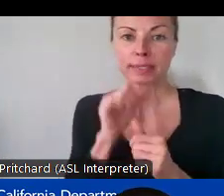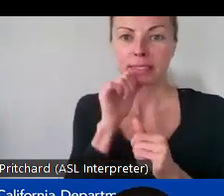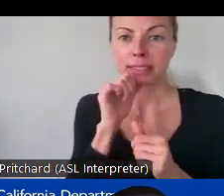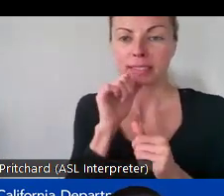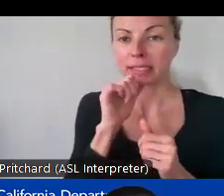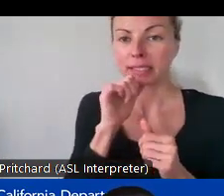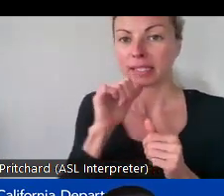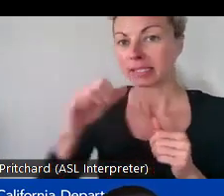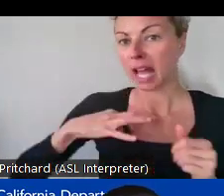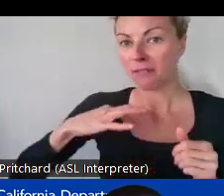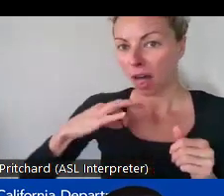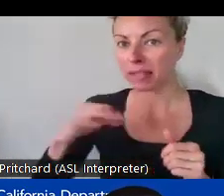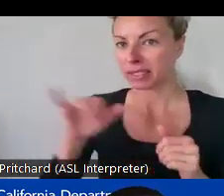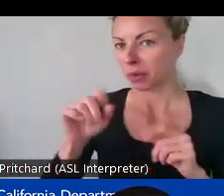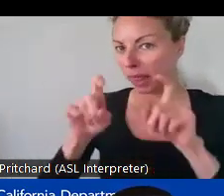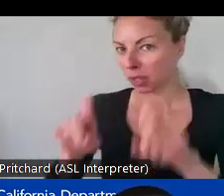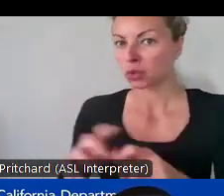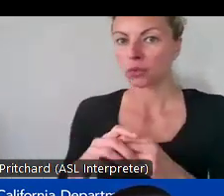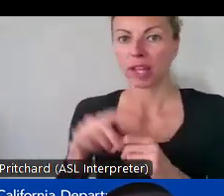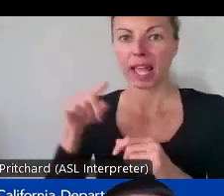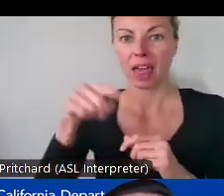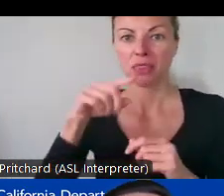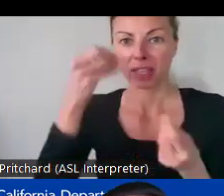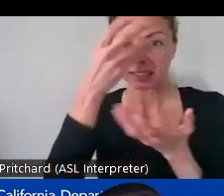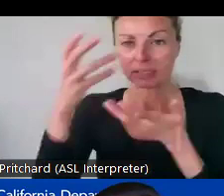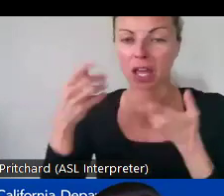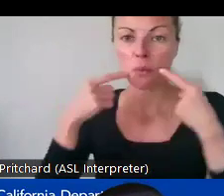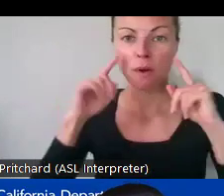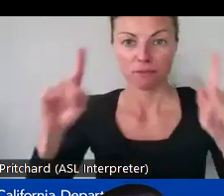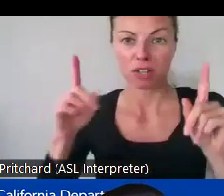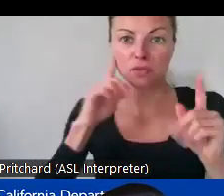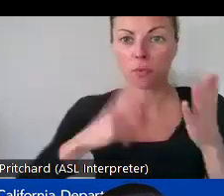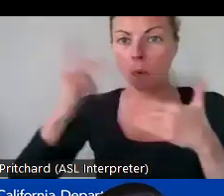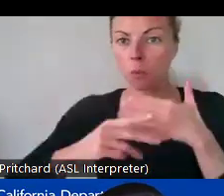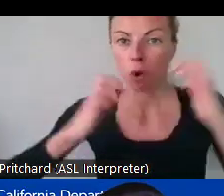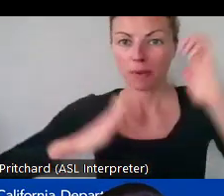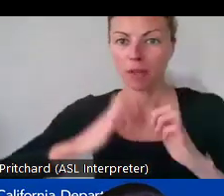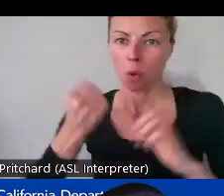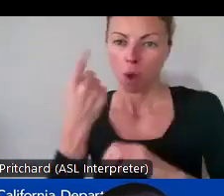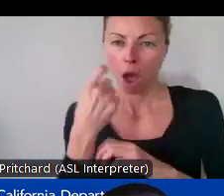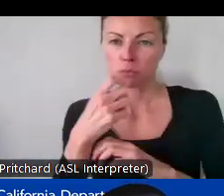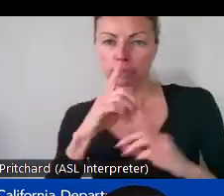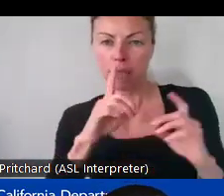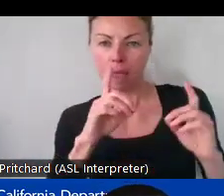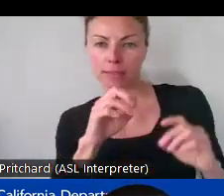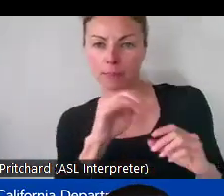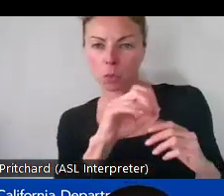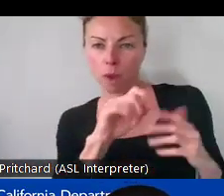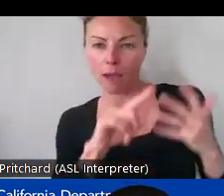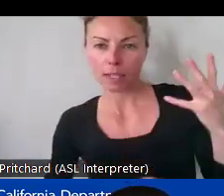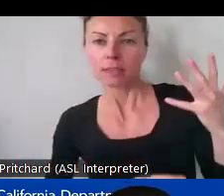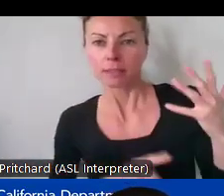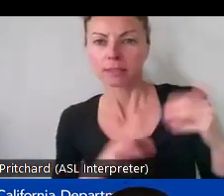collection effort like a survey is. So these data are effective in terms of program evaluation, understanding demographics, etc. We